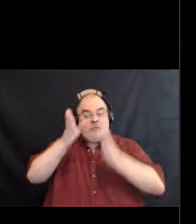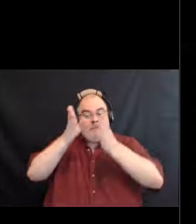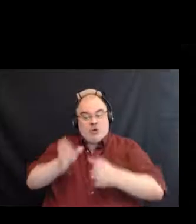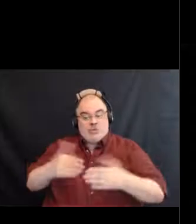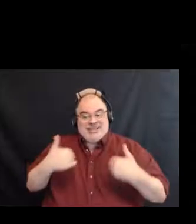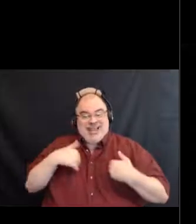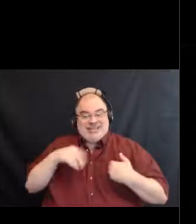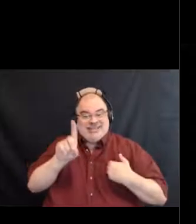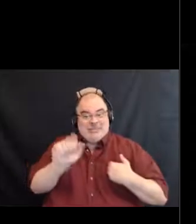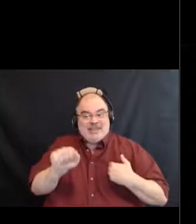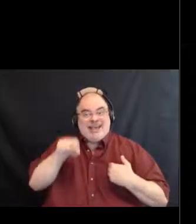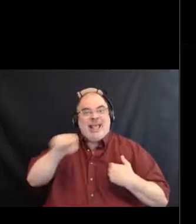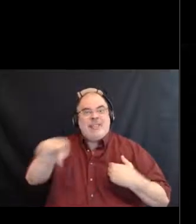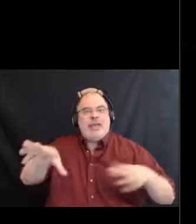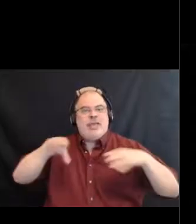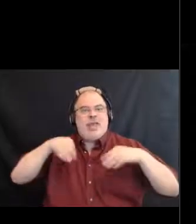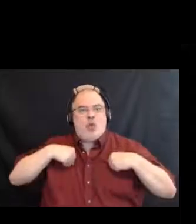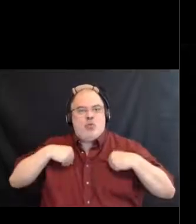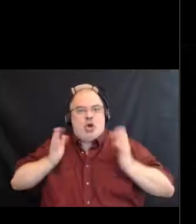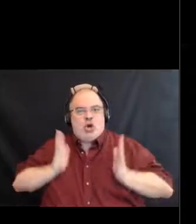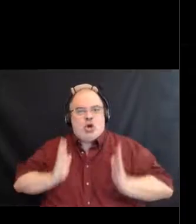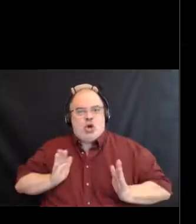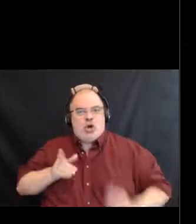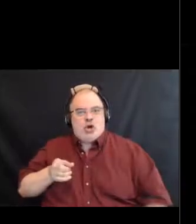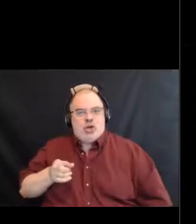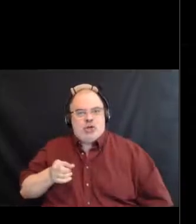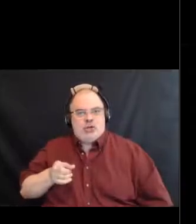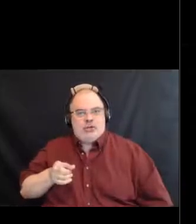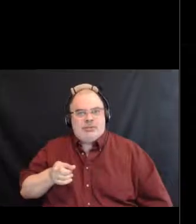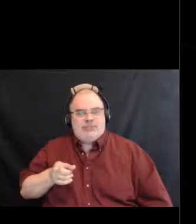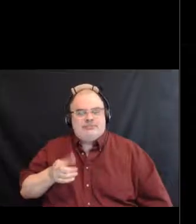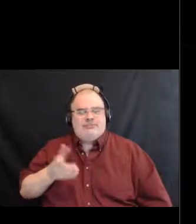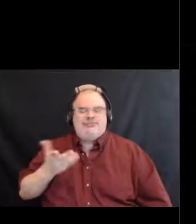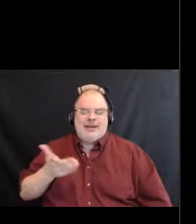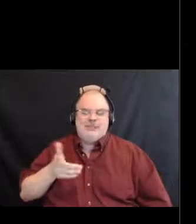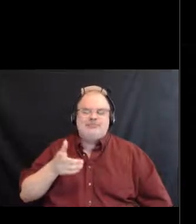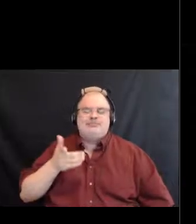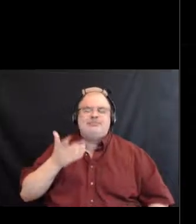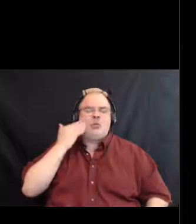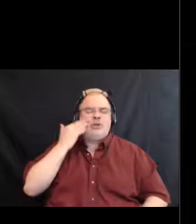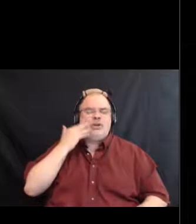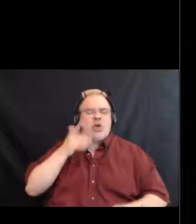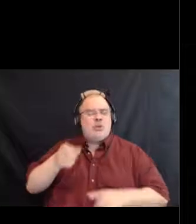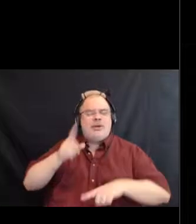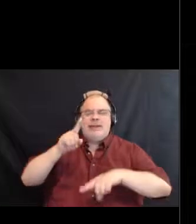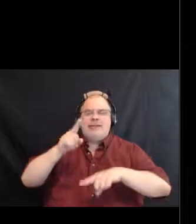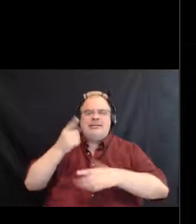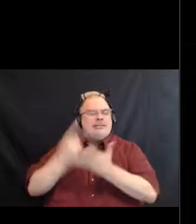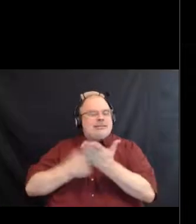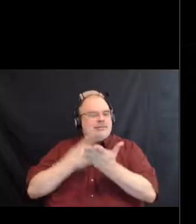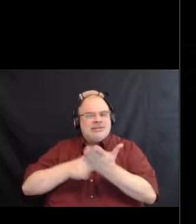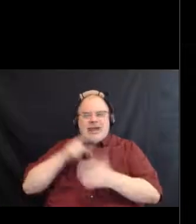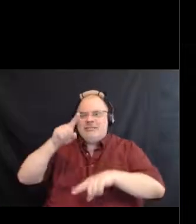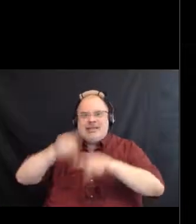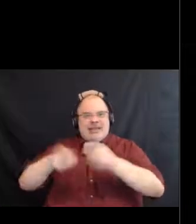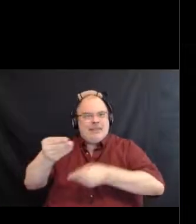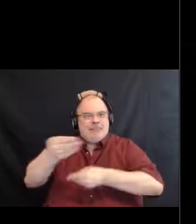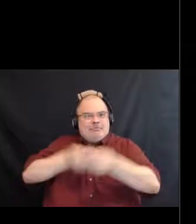account. However, we know not everybody can own or manage their own account. Either they choose not